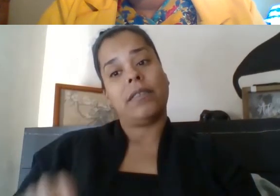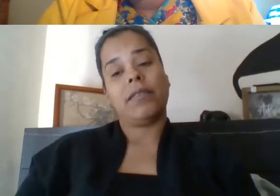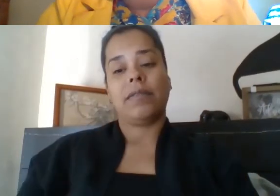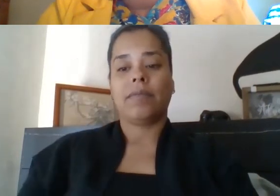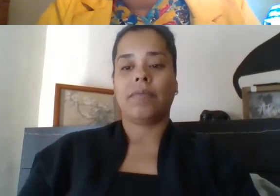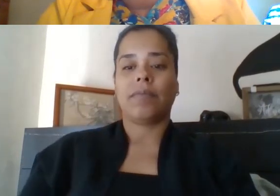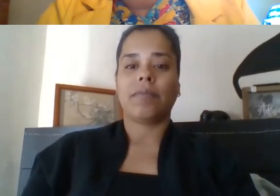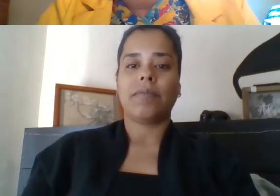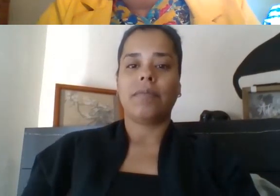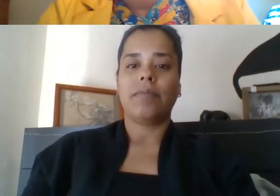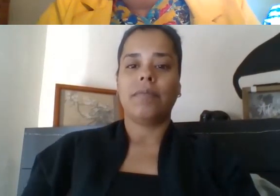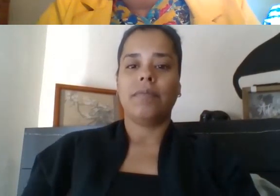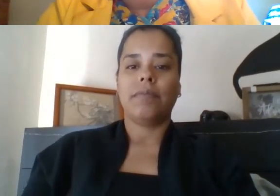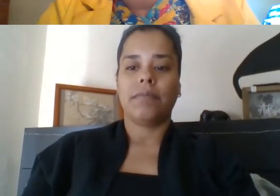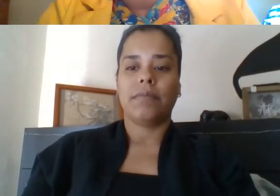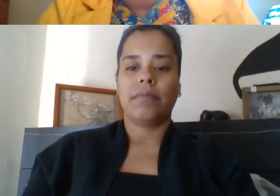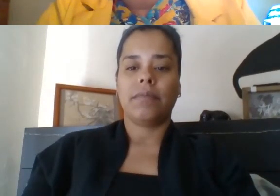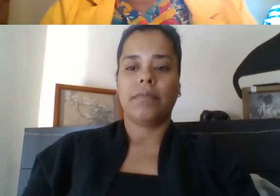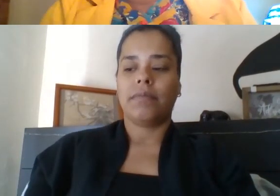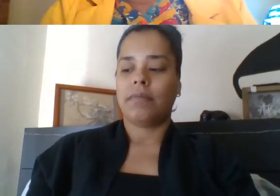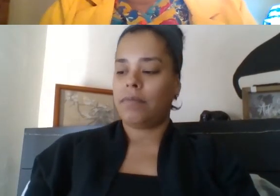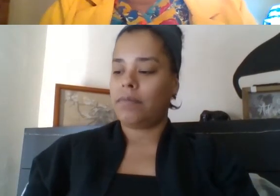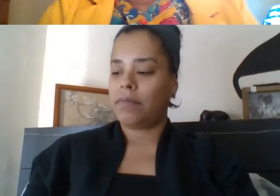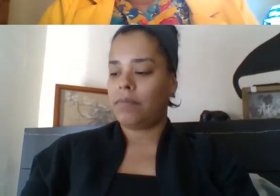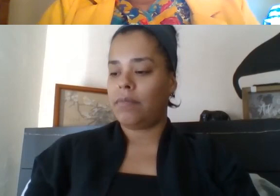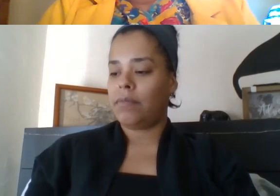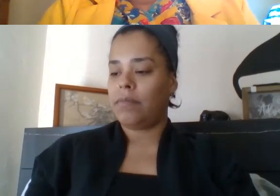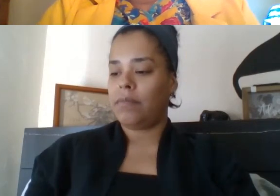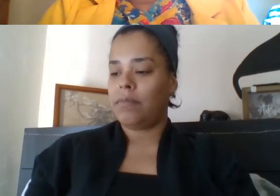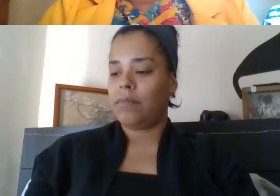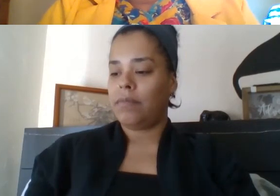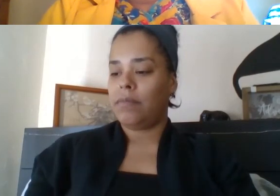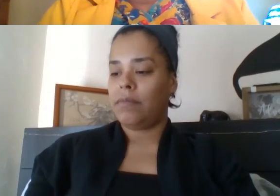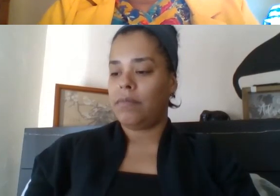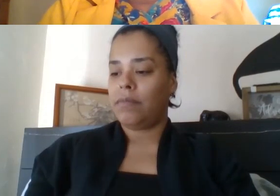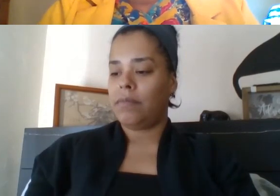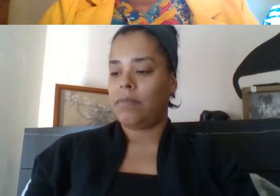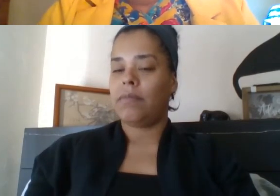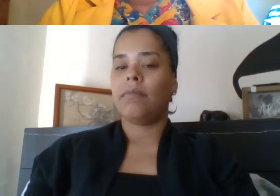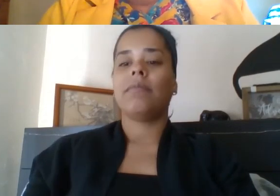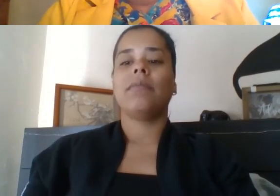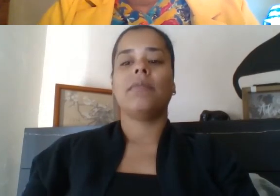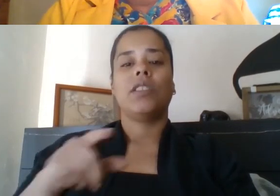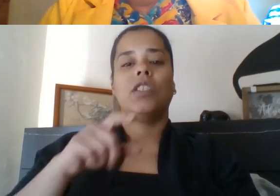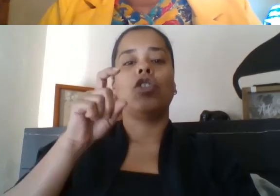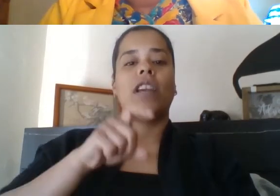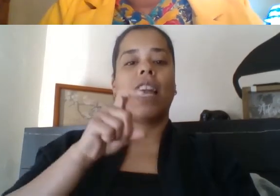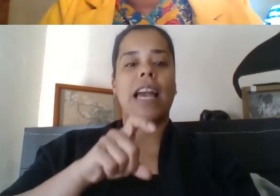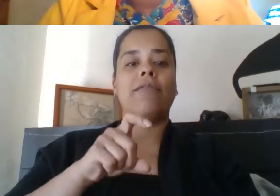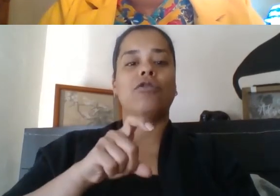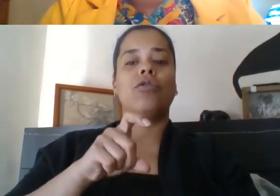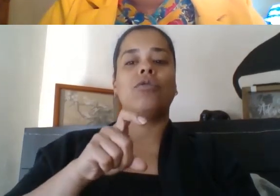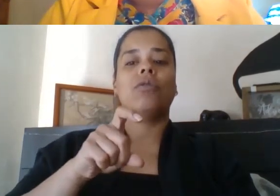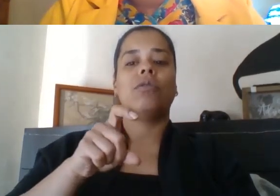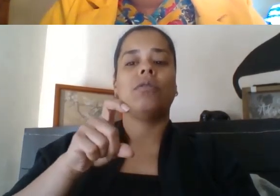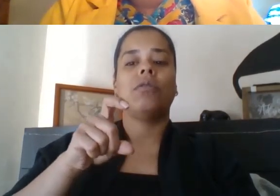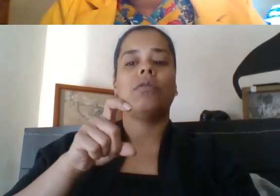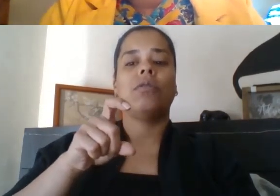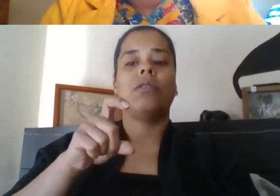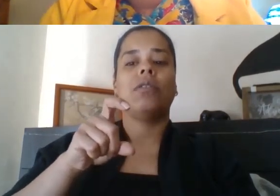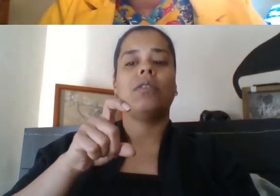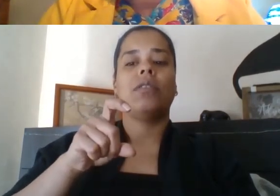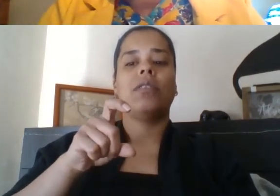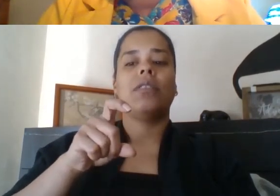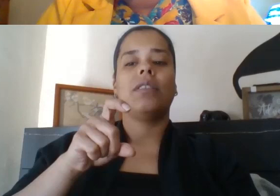Do you have to be a citizen? You have to be you have to, what is it? It's